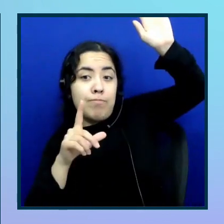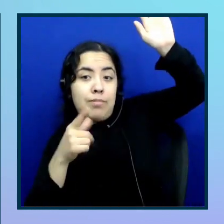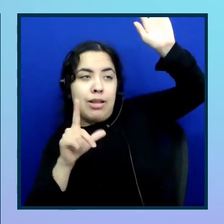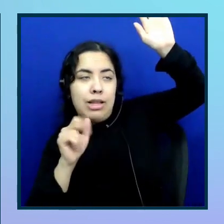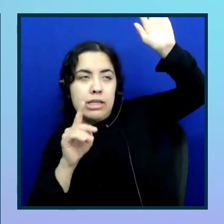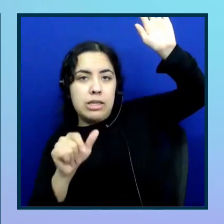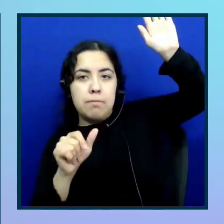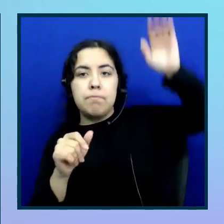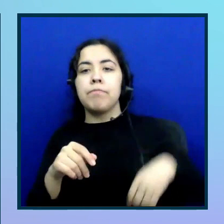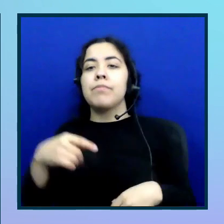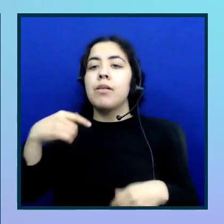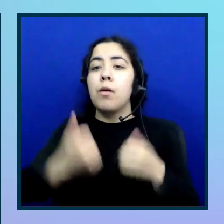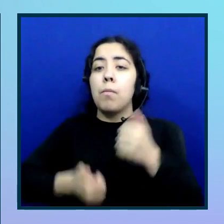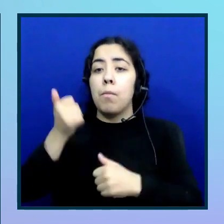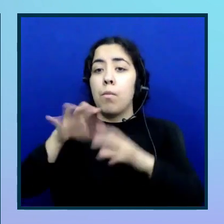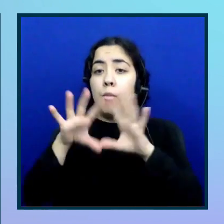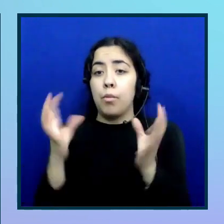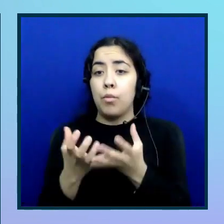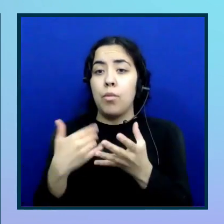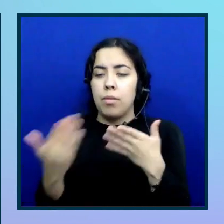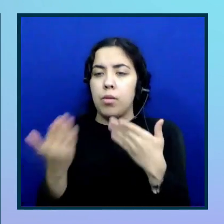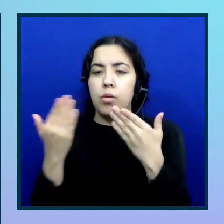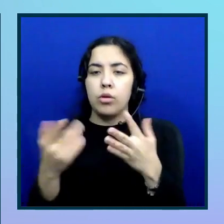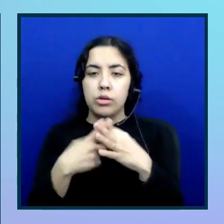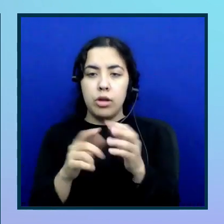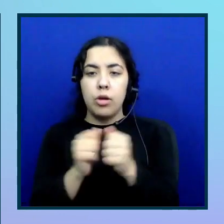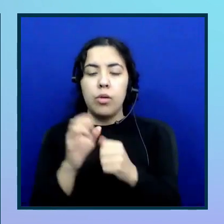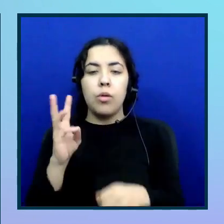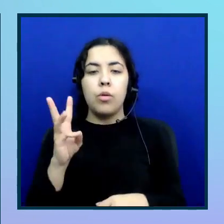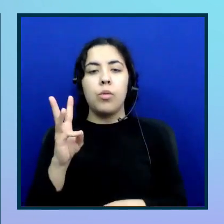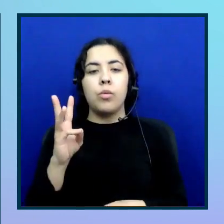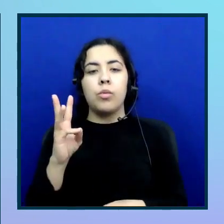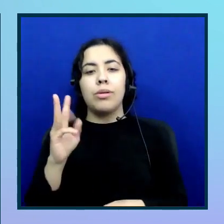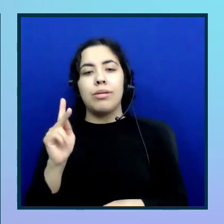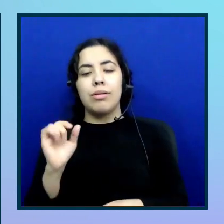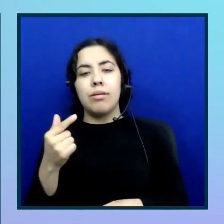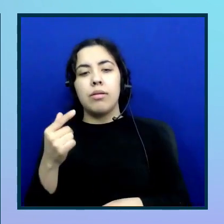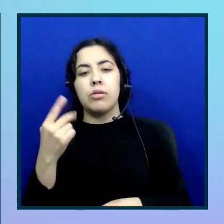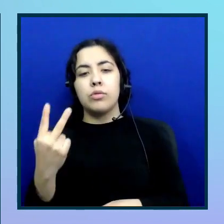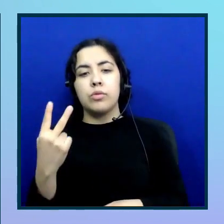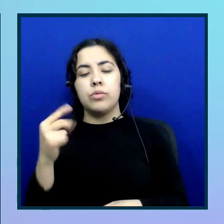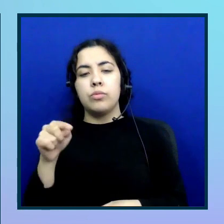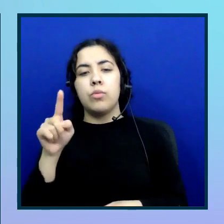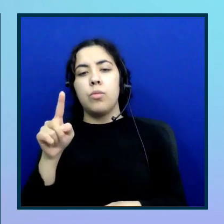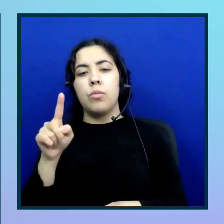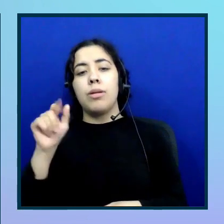In most of the world, I would go ahead and start with WCAG 2.1A and